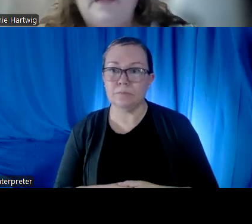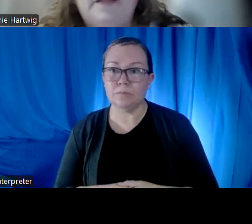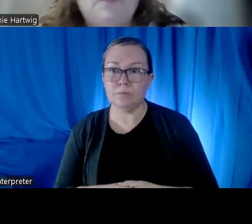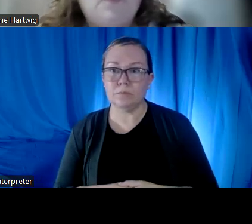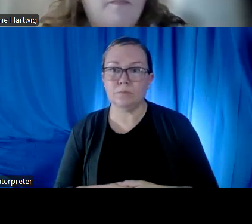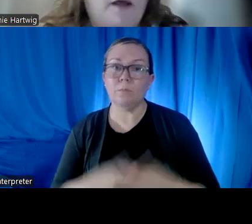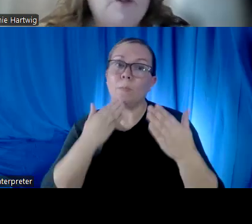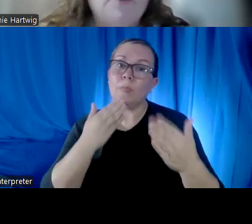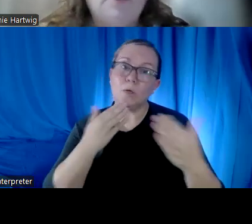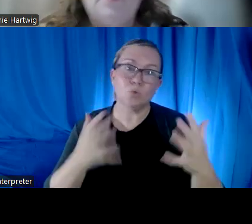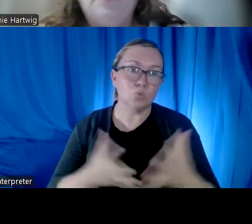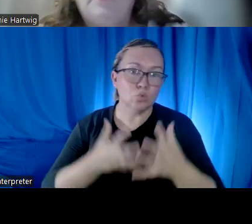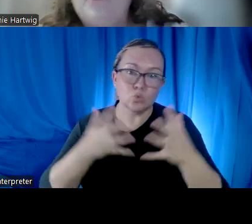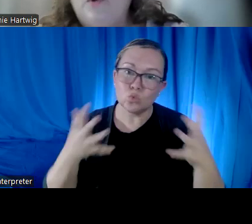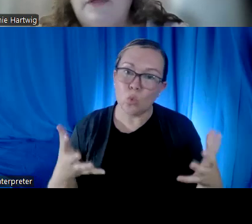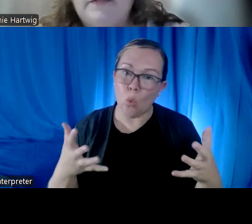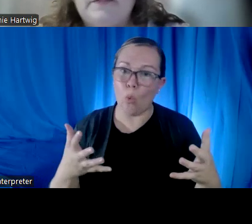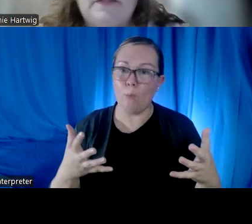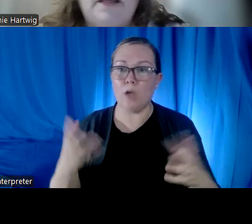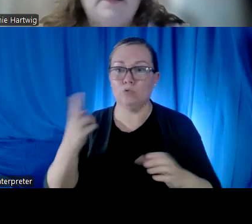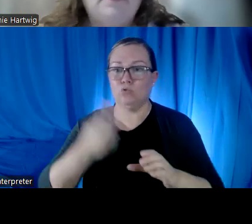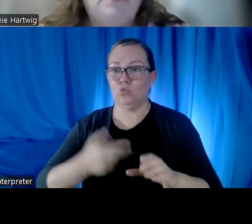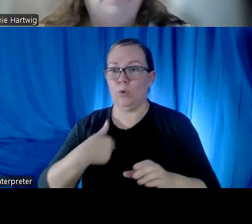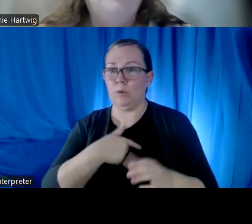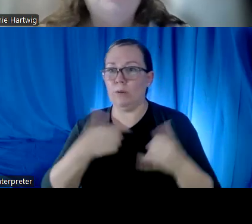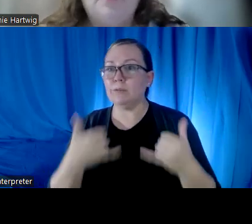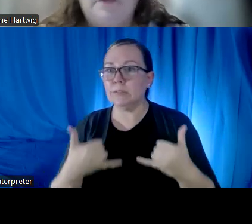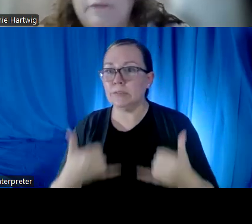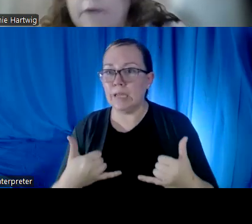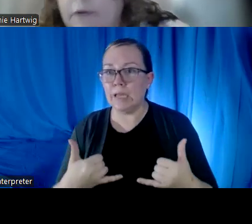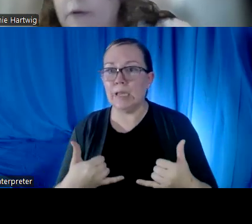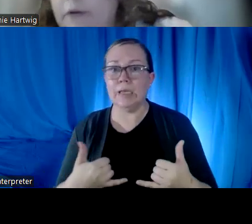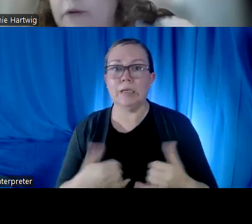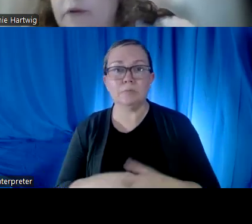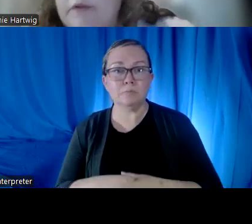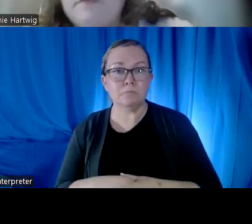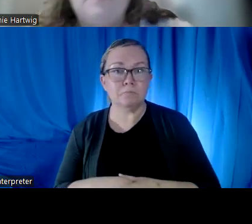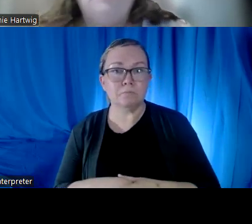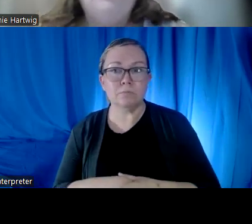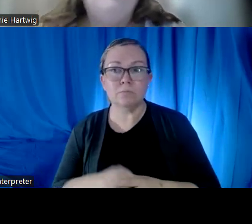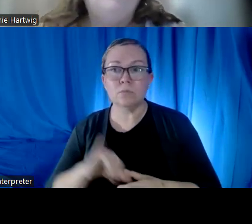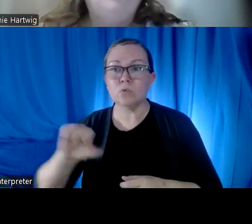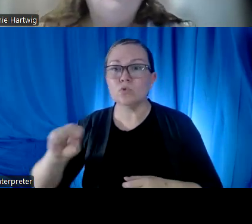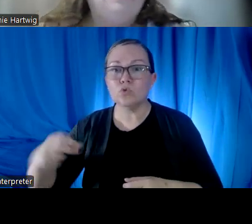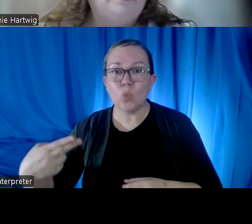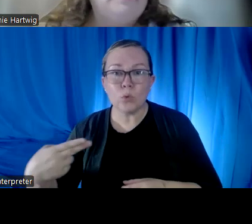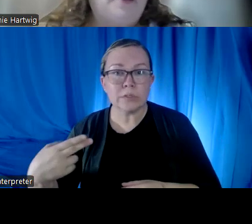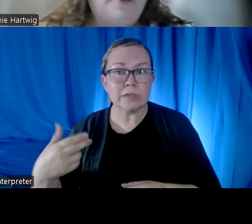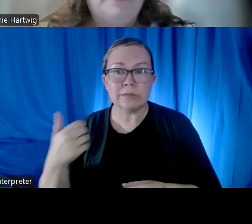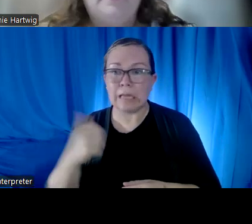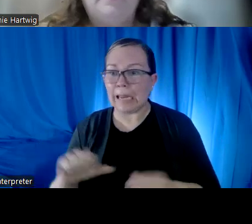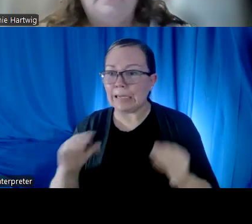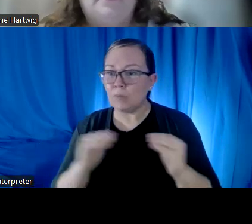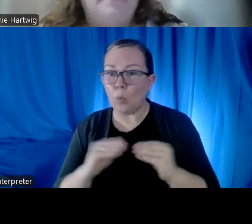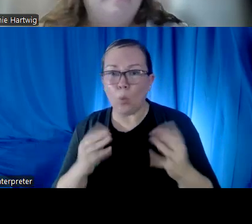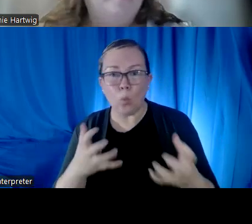So thank you so much for joining us today. Joseph, is there anything you would like to